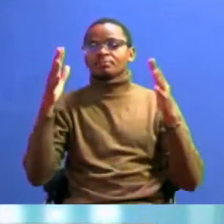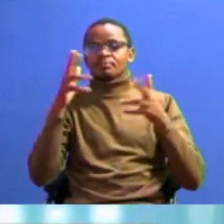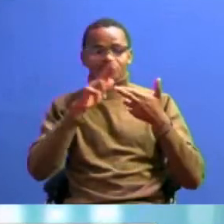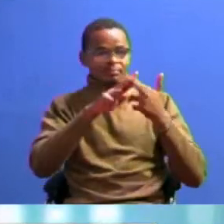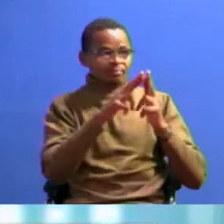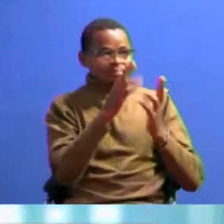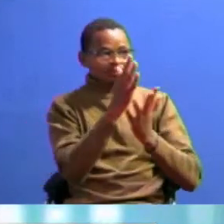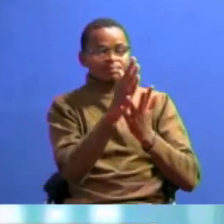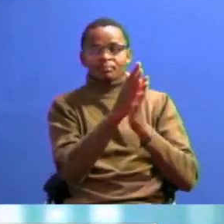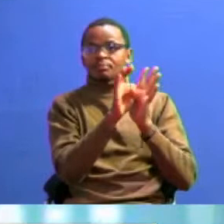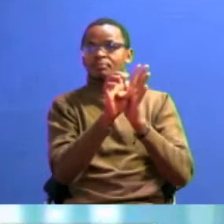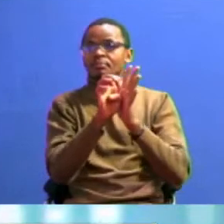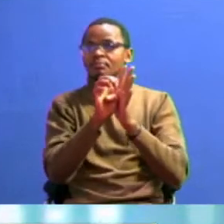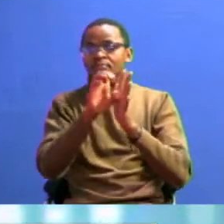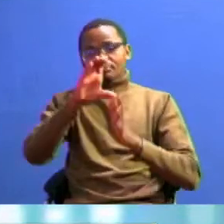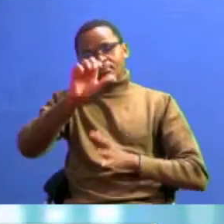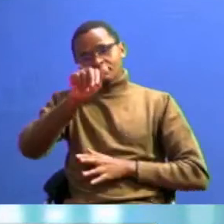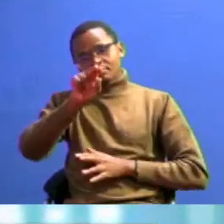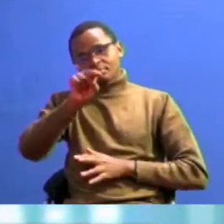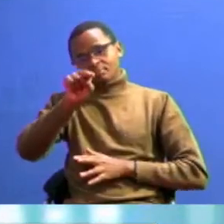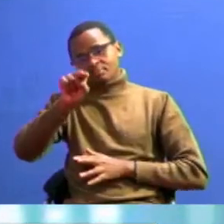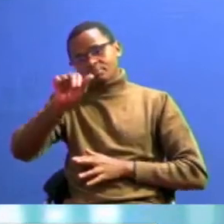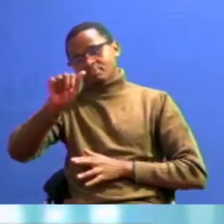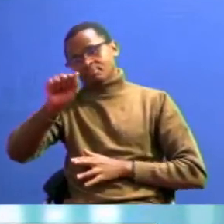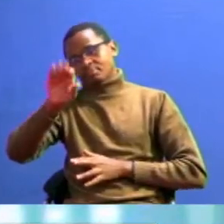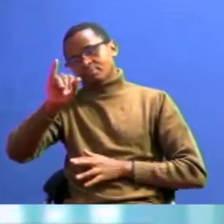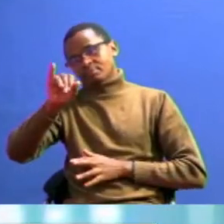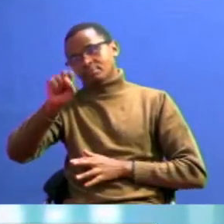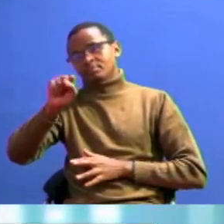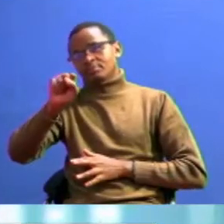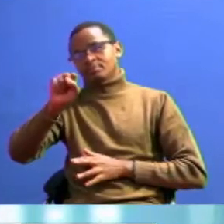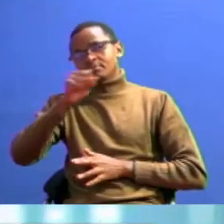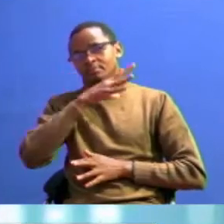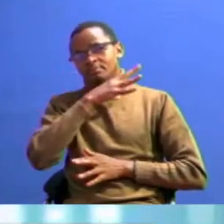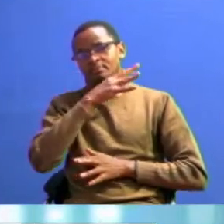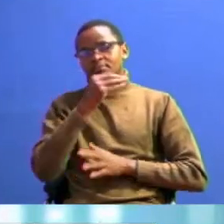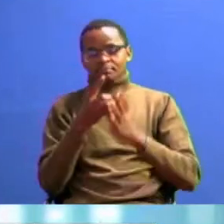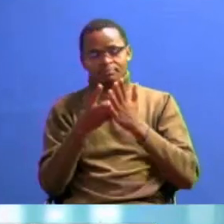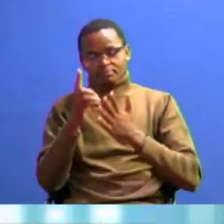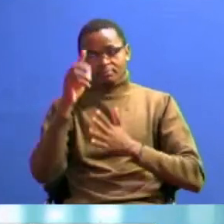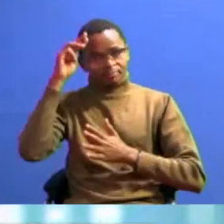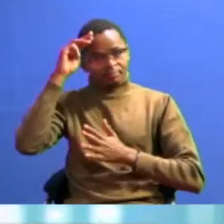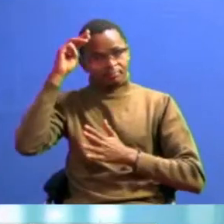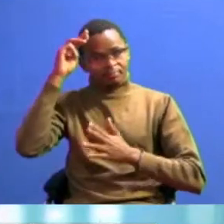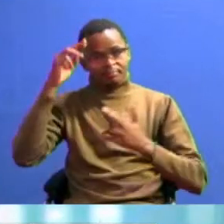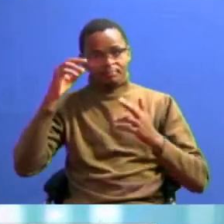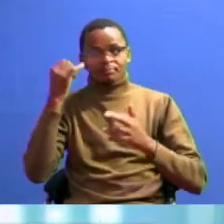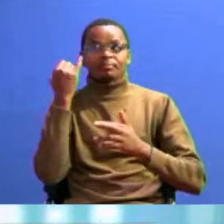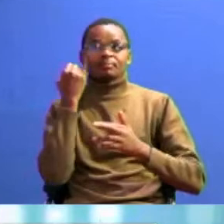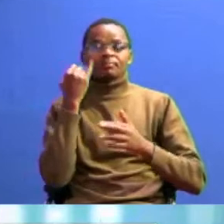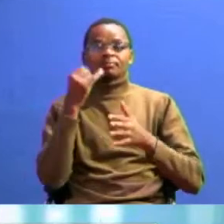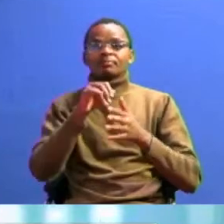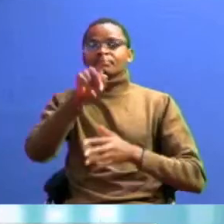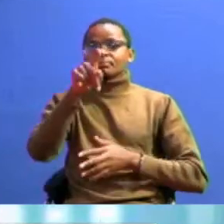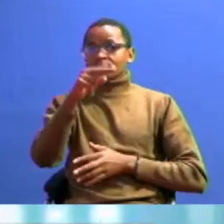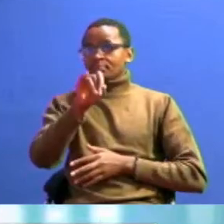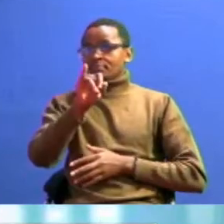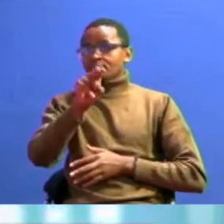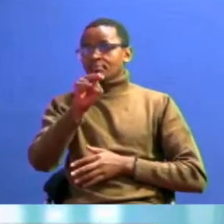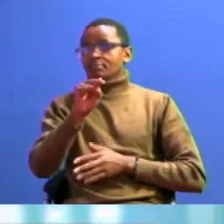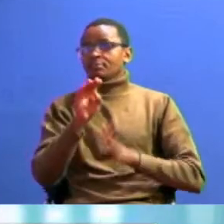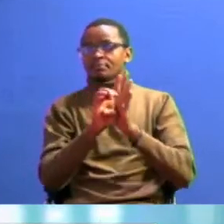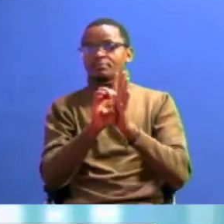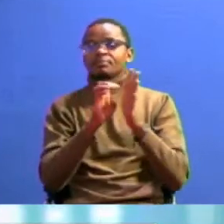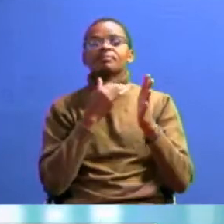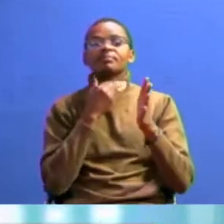relationship between, for example, use of cannabis and the development of mental illnesses like schizophrenia, which are just examples, and I